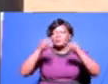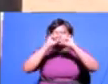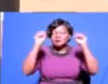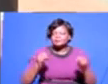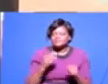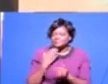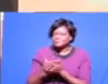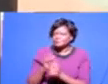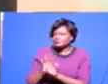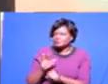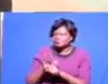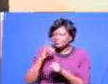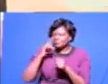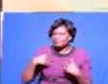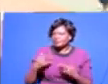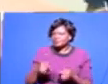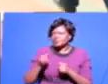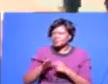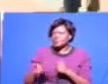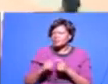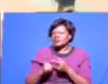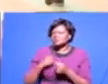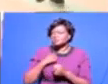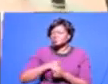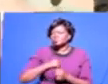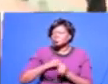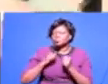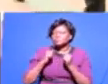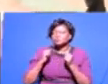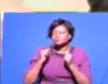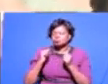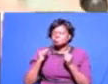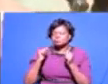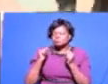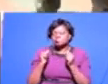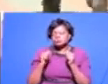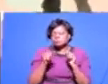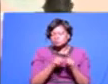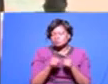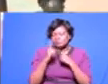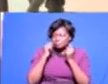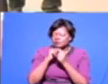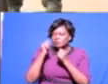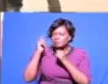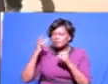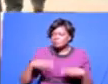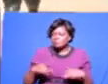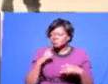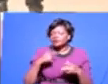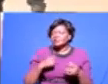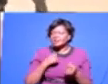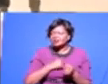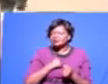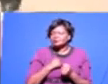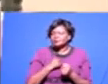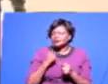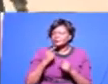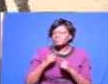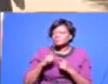me this morning, and I condole with the rest of Kenya. I especially would like to send my condolences to Judy, to